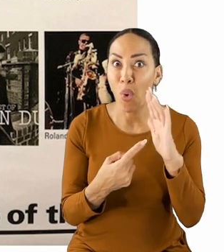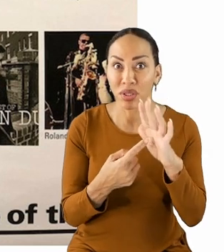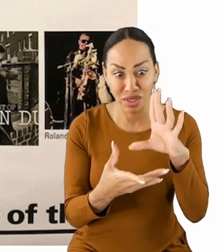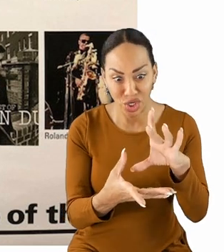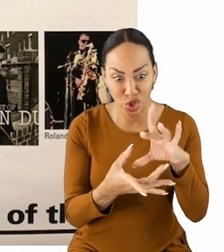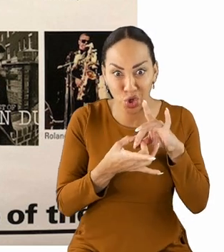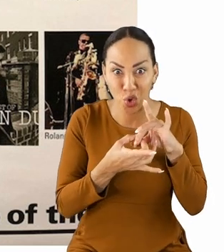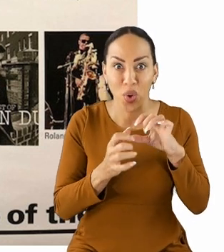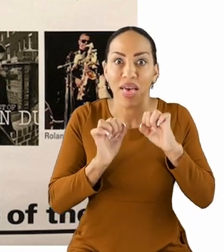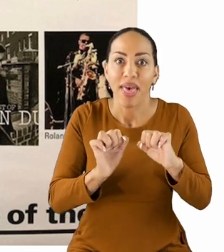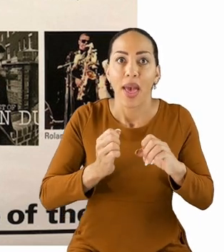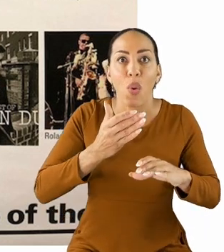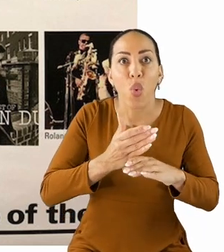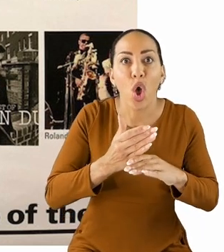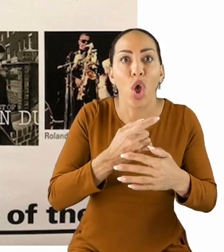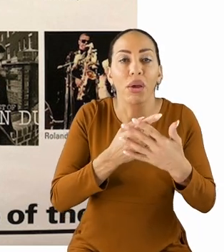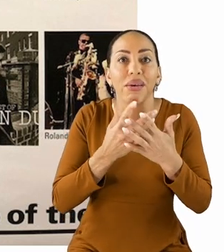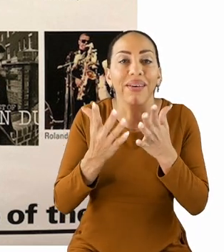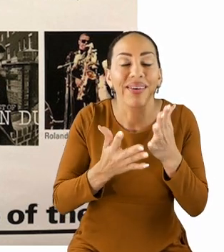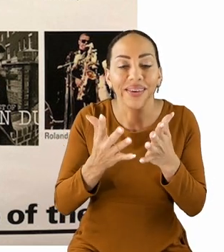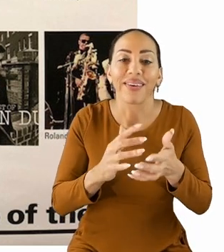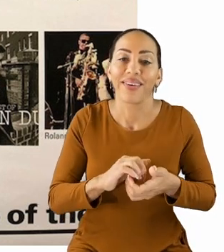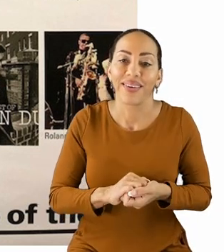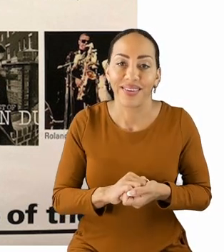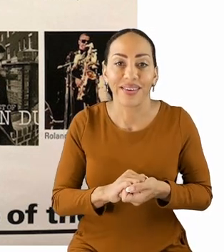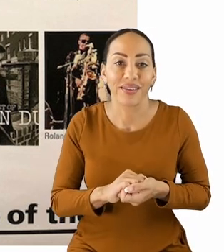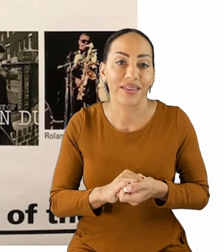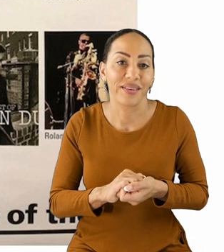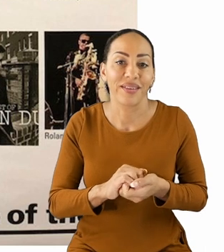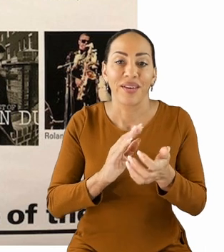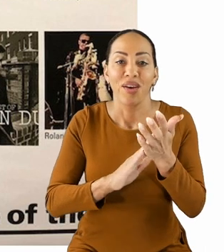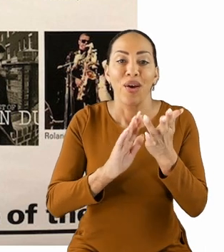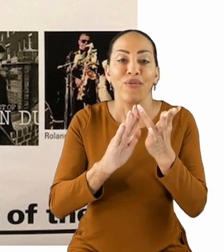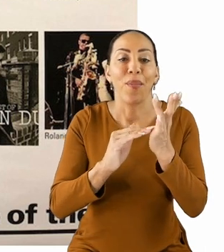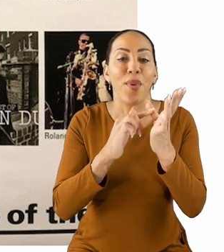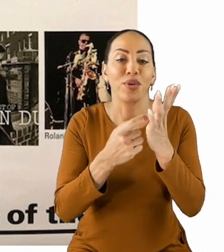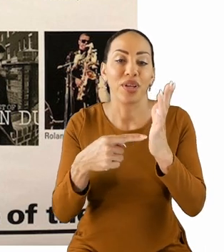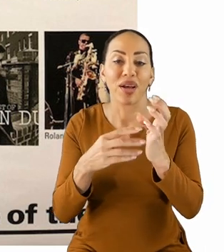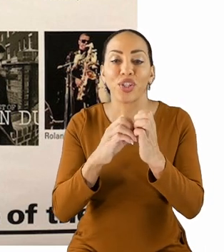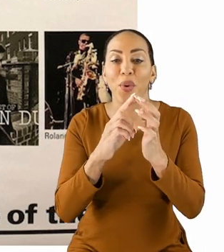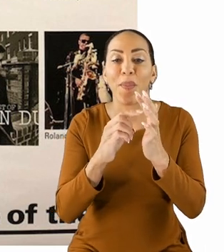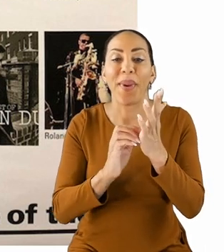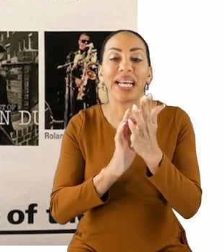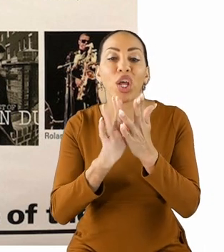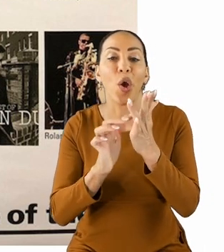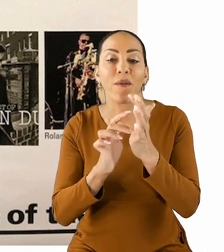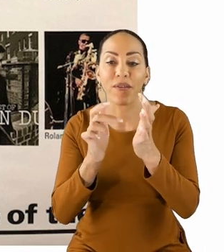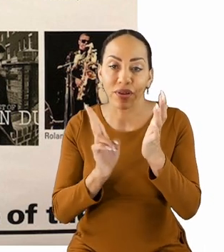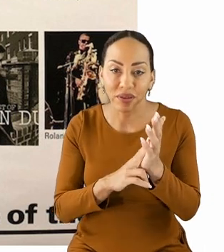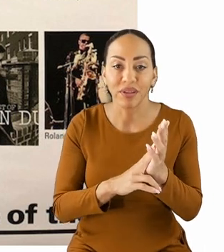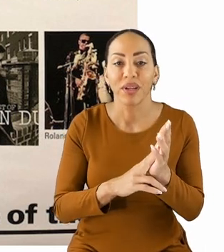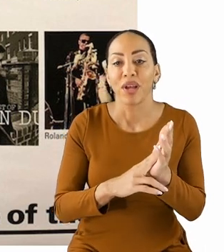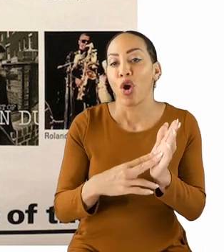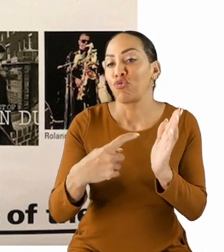impairments, and in fact their impairment was an essential part of their activity. And I think from Mozart